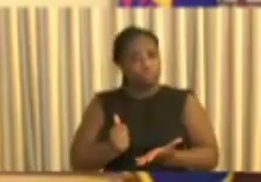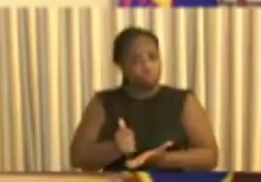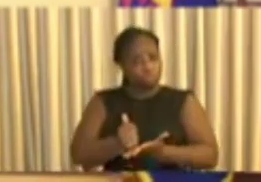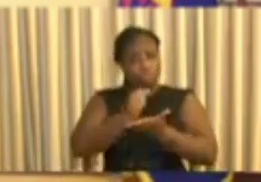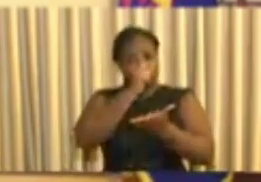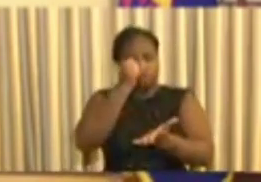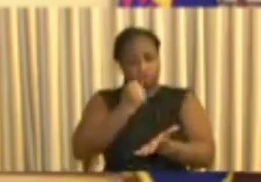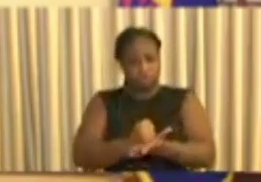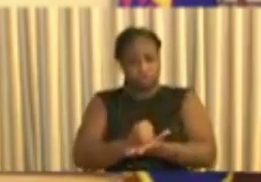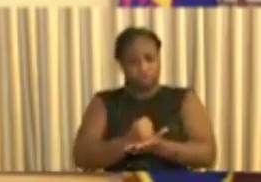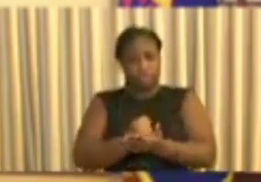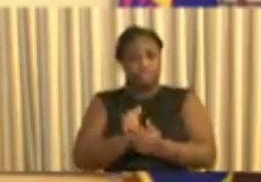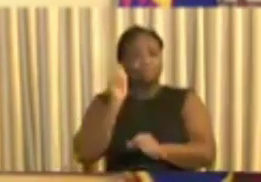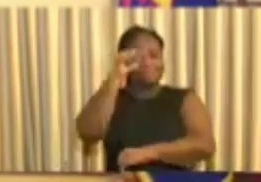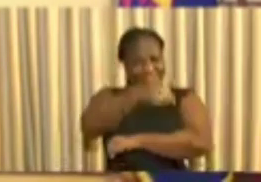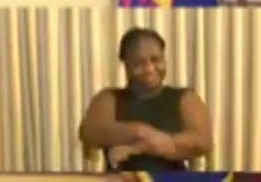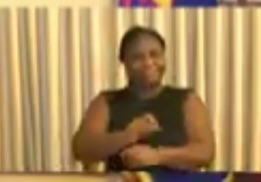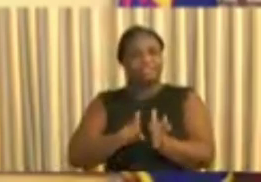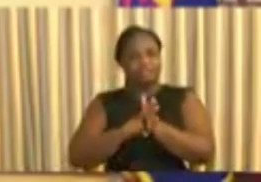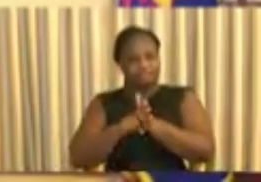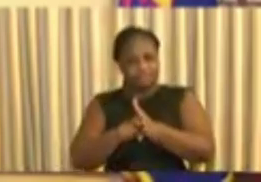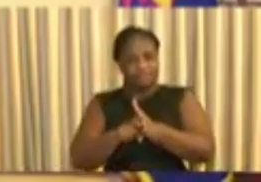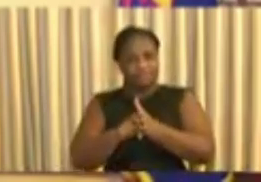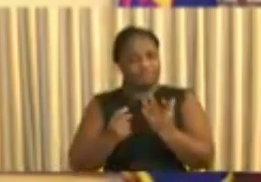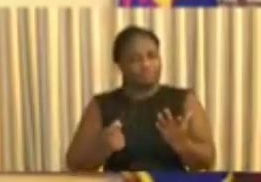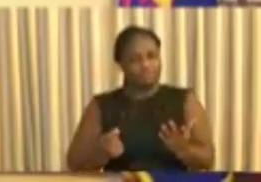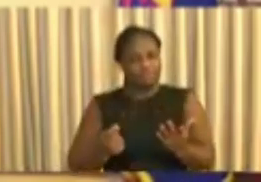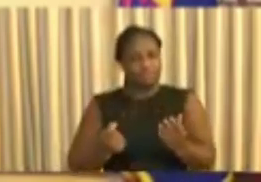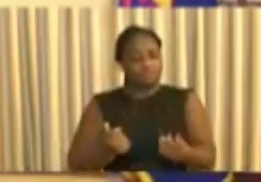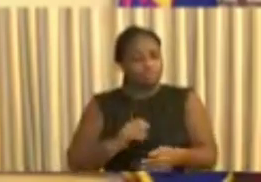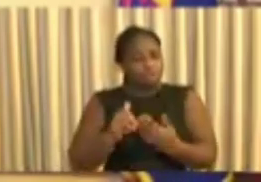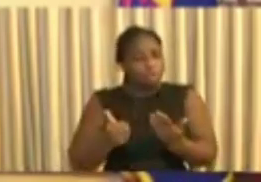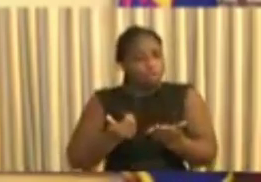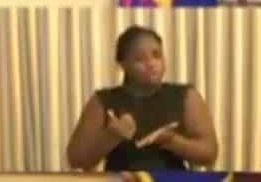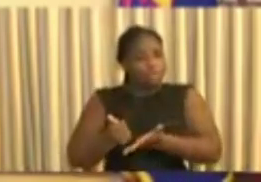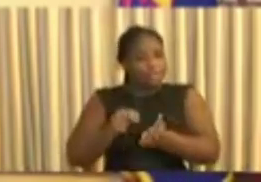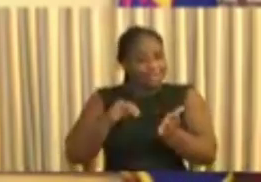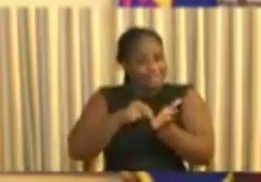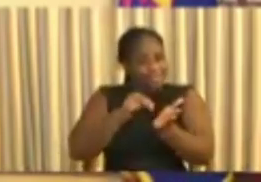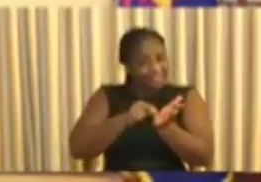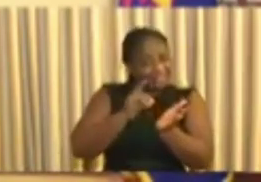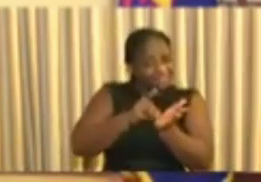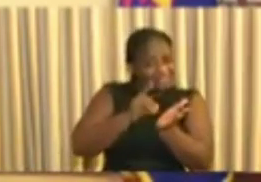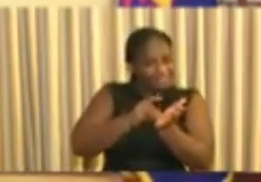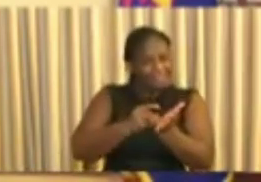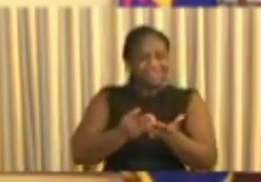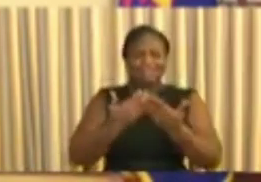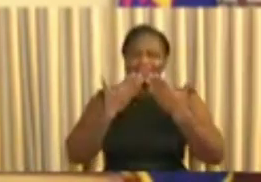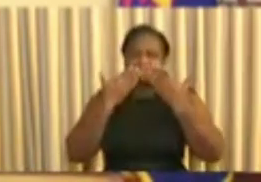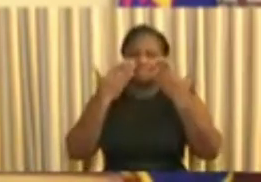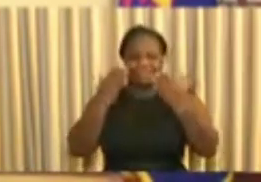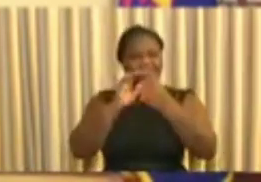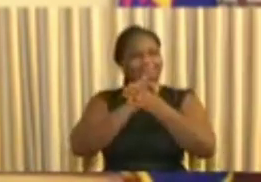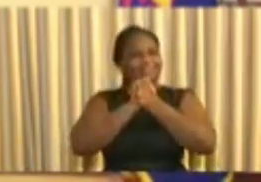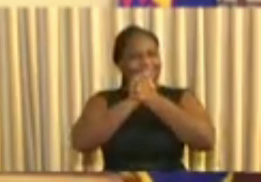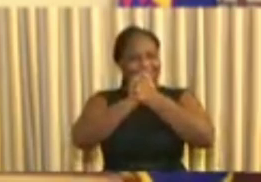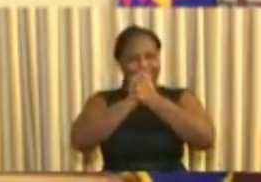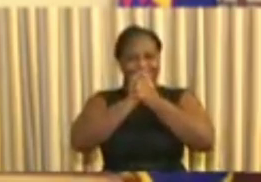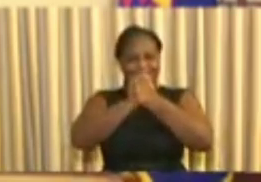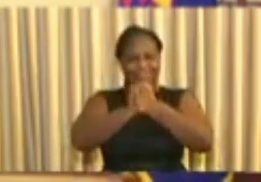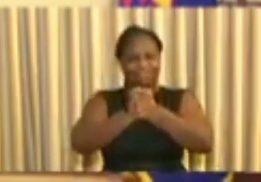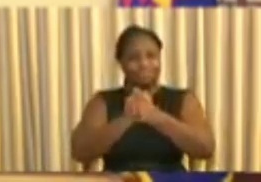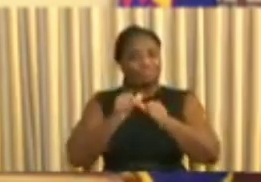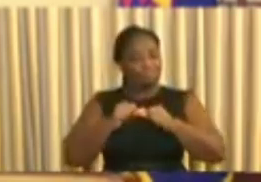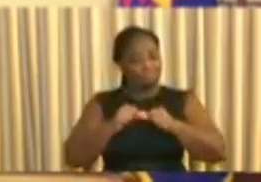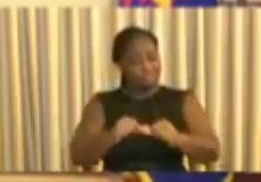help ensure that we defeat the virus. To our health workers, I say a big aiko for